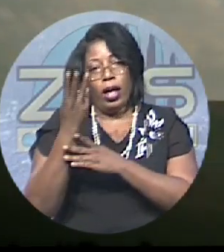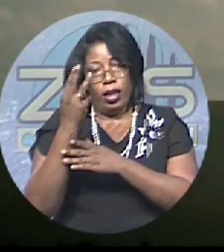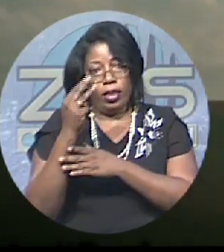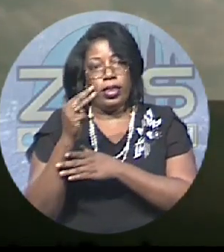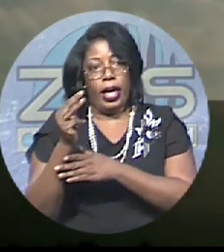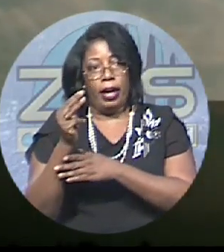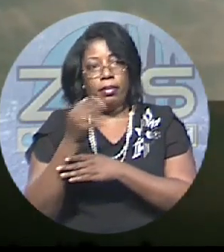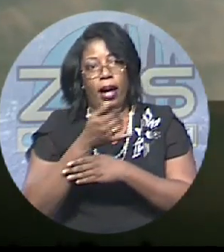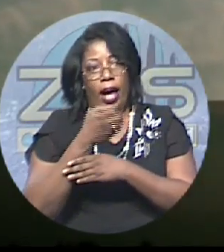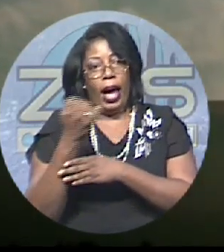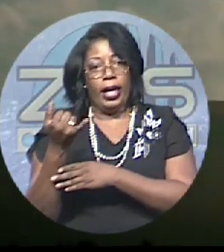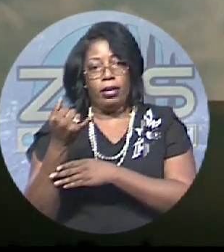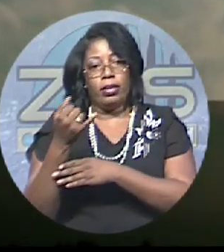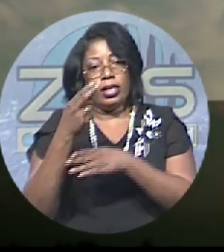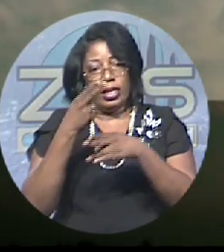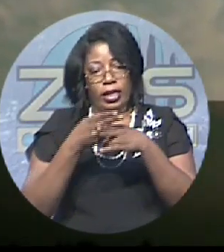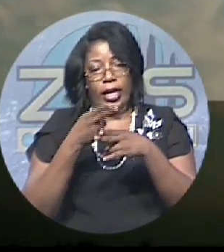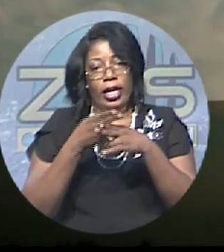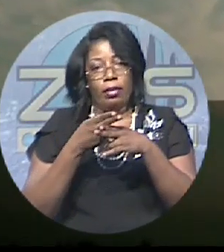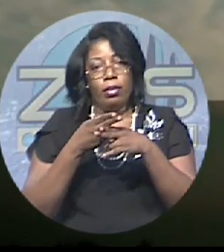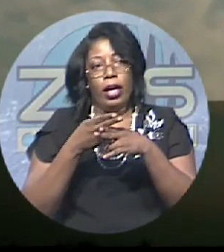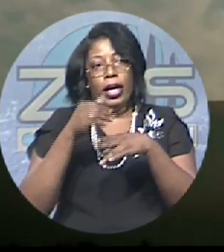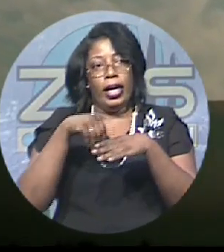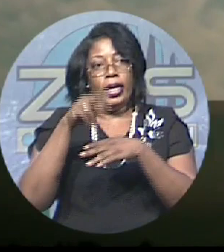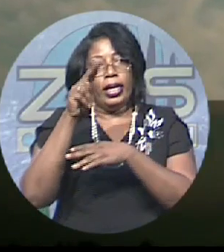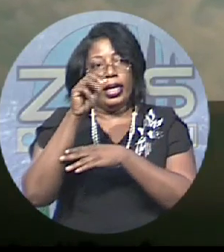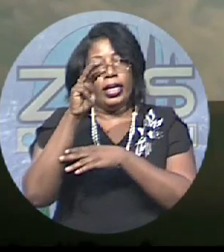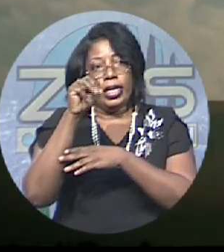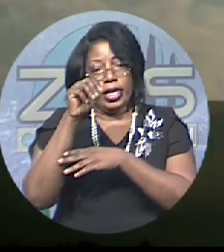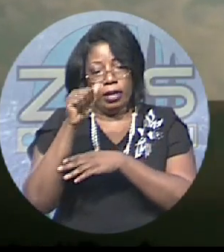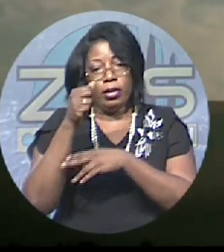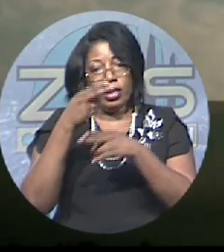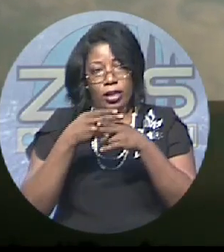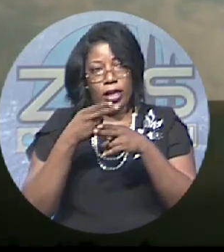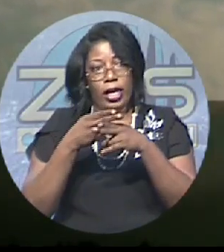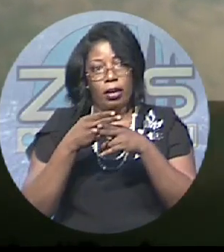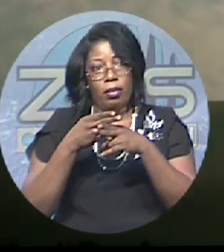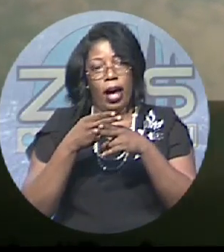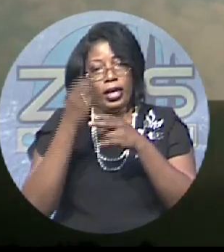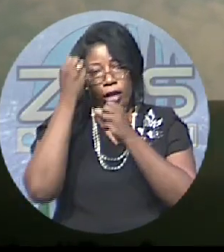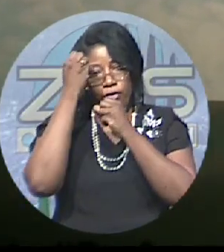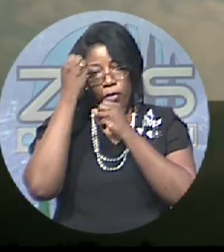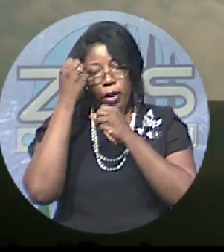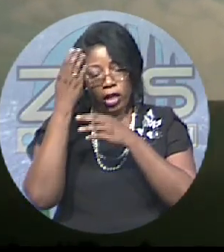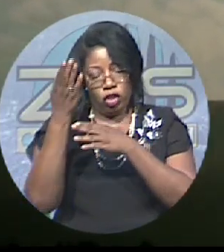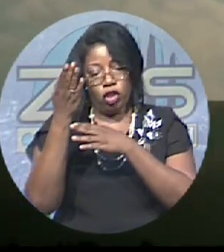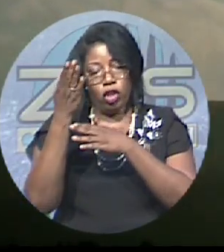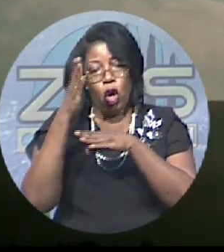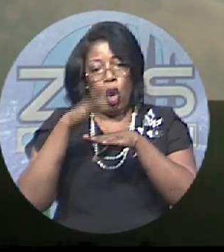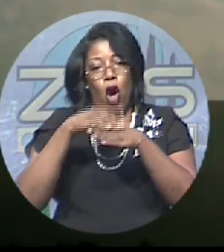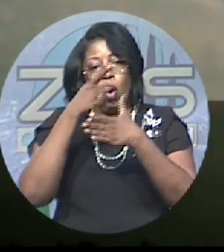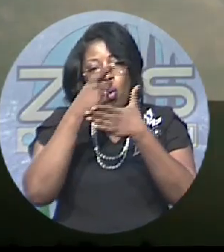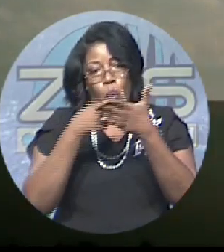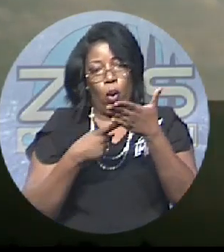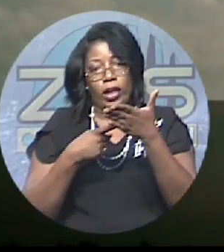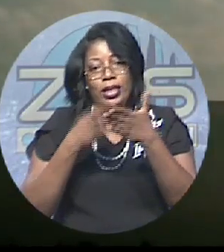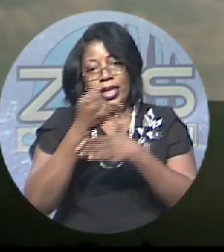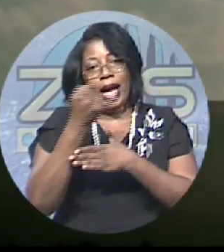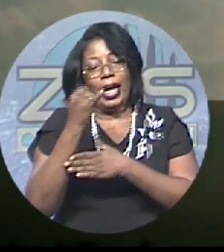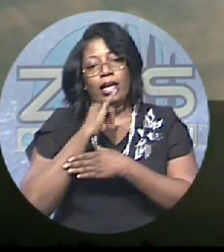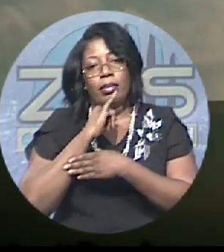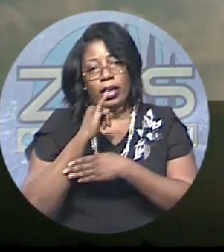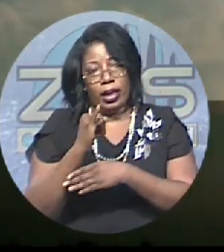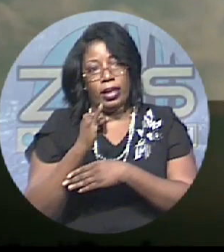Items being shipped should be marked in NEMA's name, however. The detailed list of items being shipped must be presented to the ExpressIt office